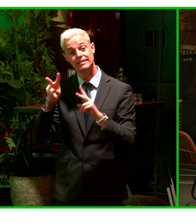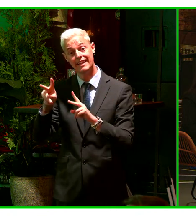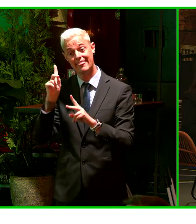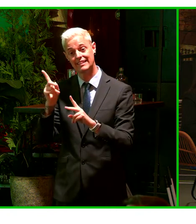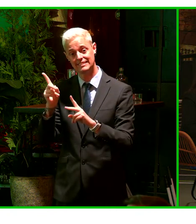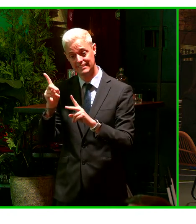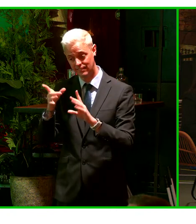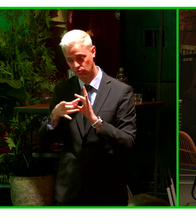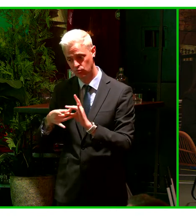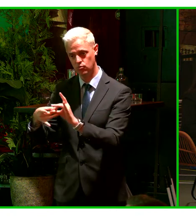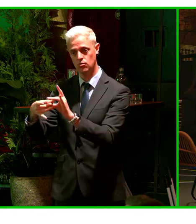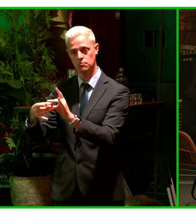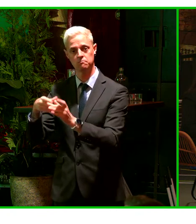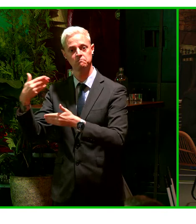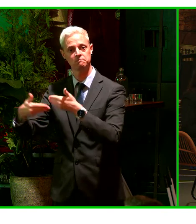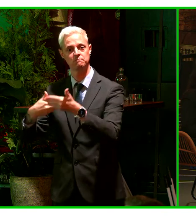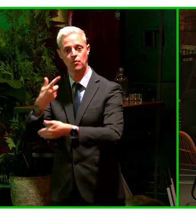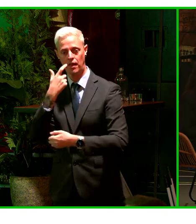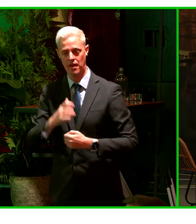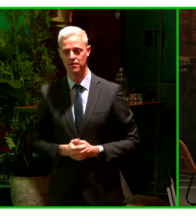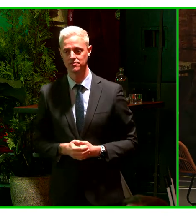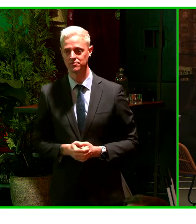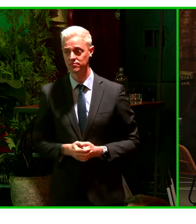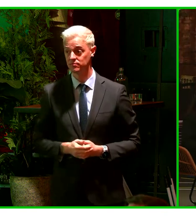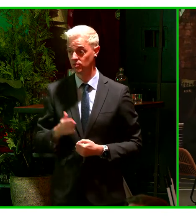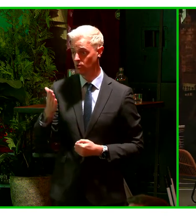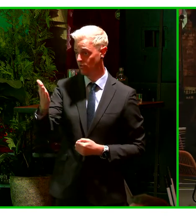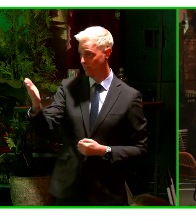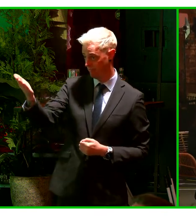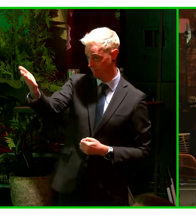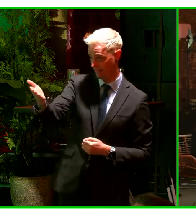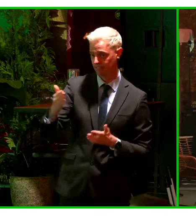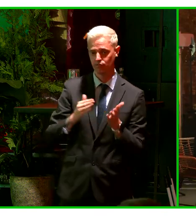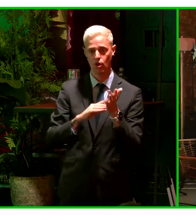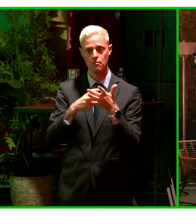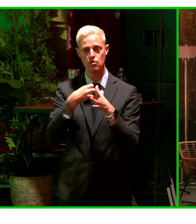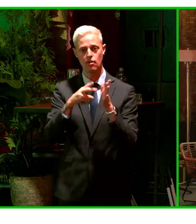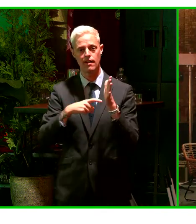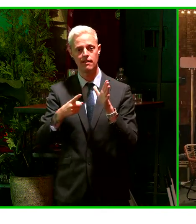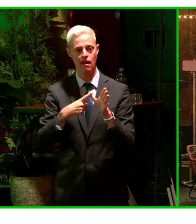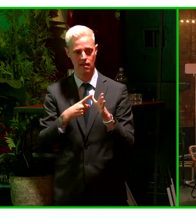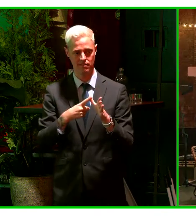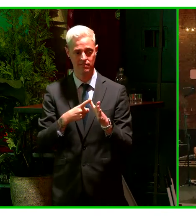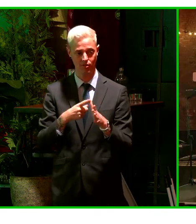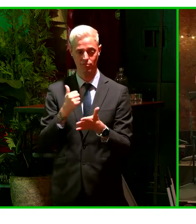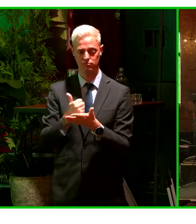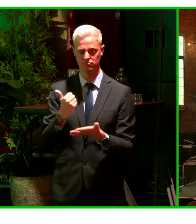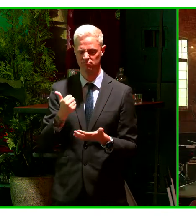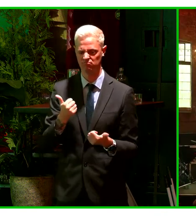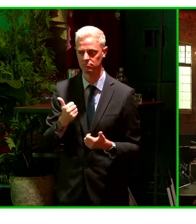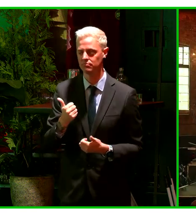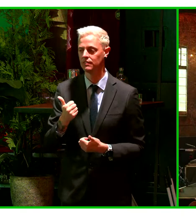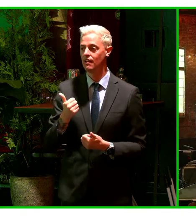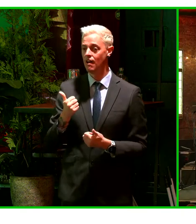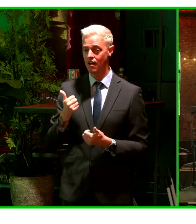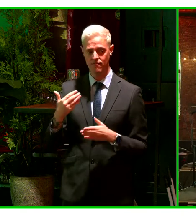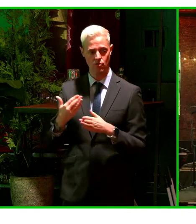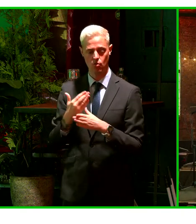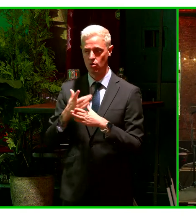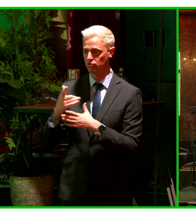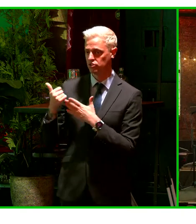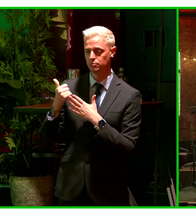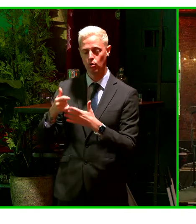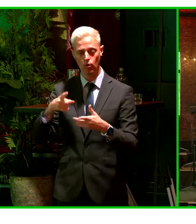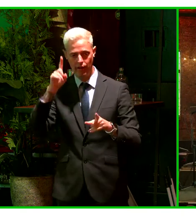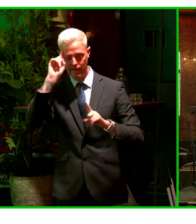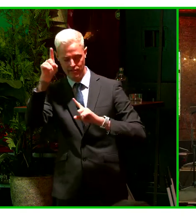Thanks so much for that, Gareth. Miranda, I'm going to come to you now. Obviously, you're doing incredible work in terms of support and innovation and